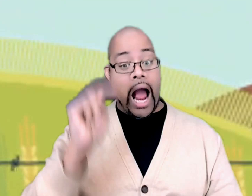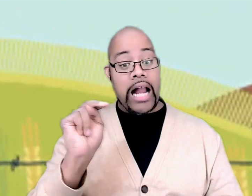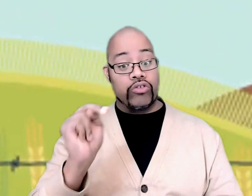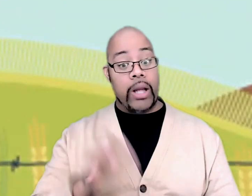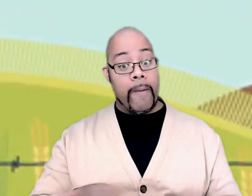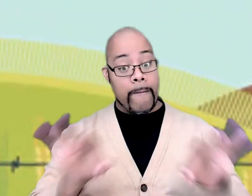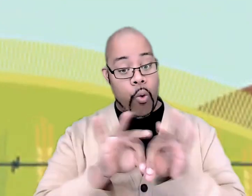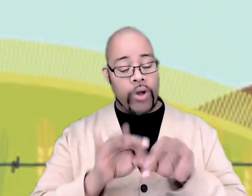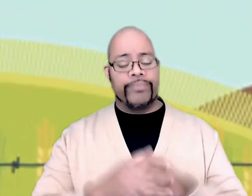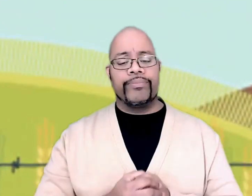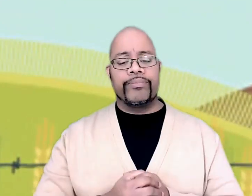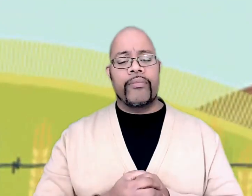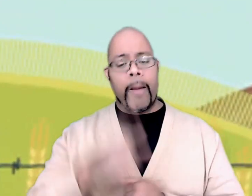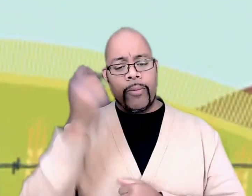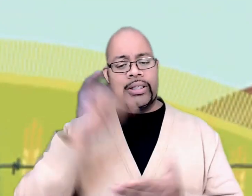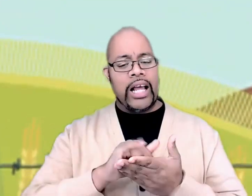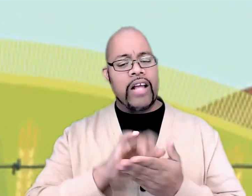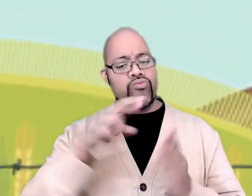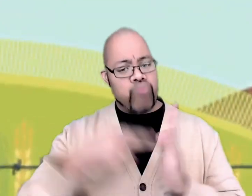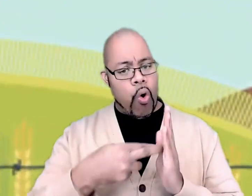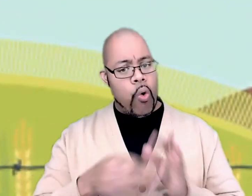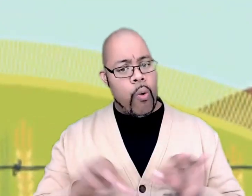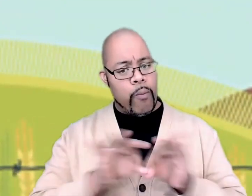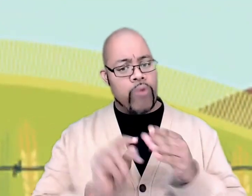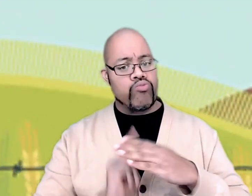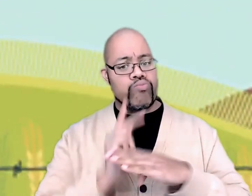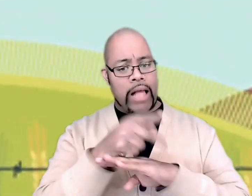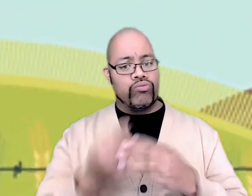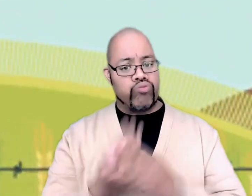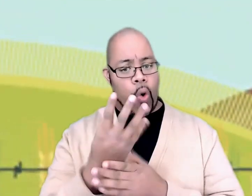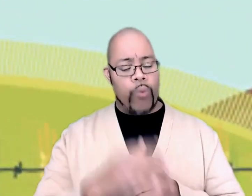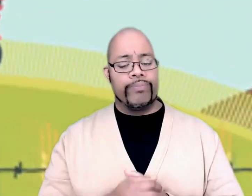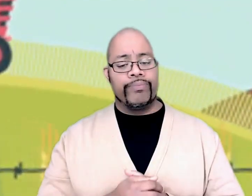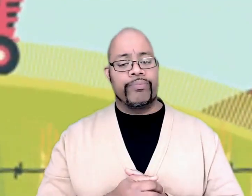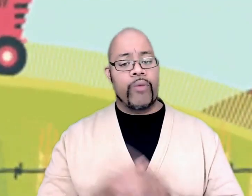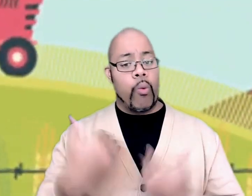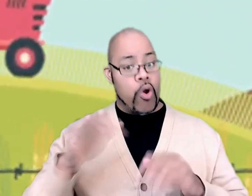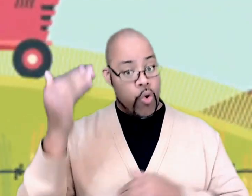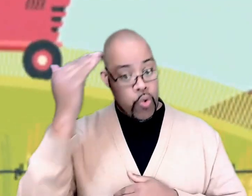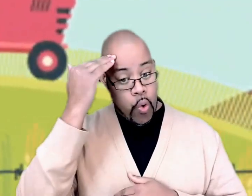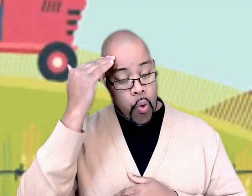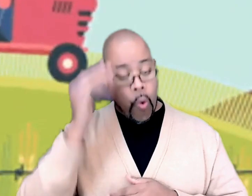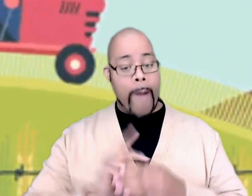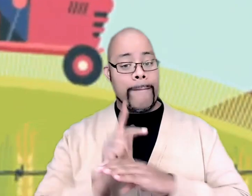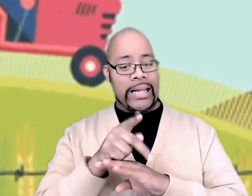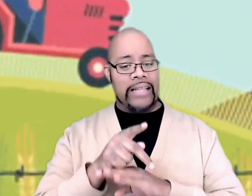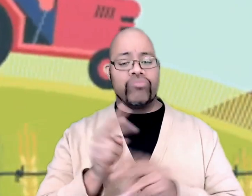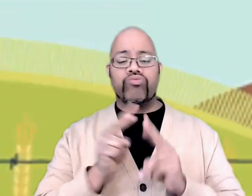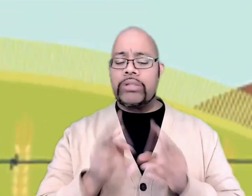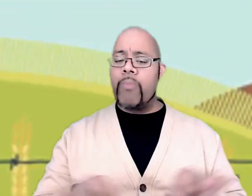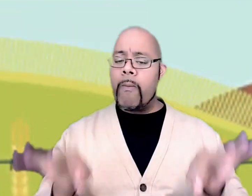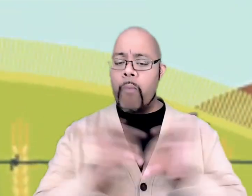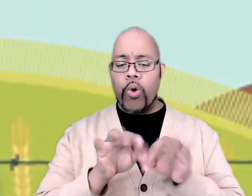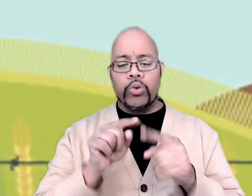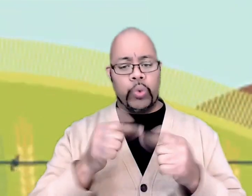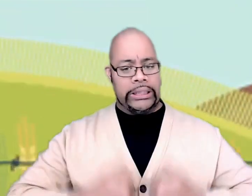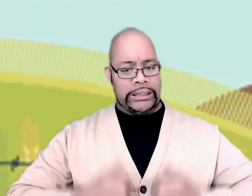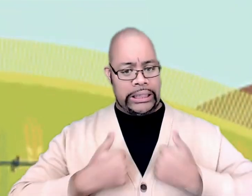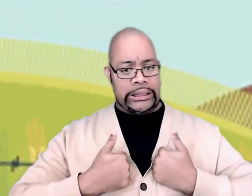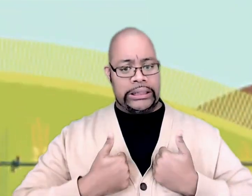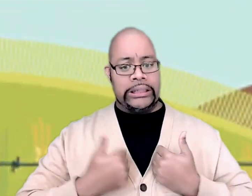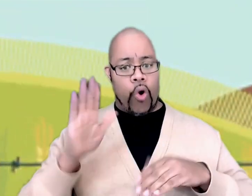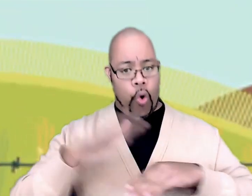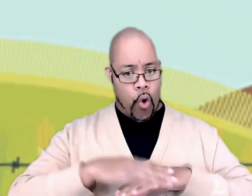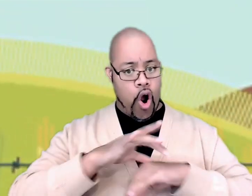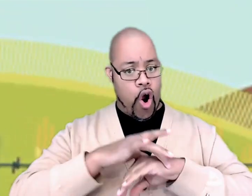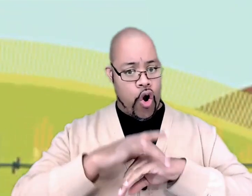why nitrogen is so important is because it plays a key role in plant growth. Now, as we all know, plants are vital to our existence